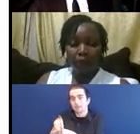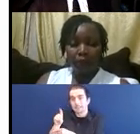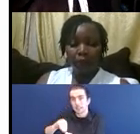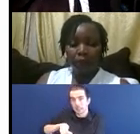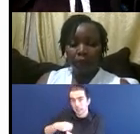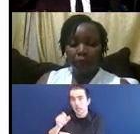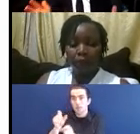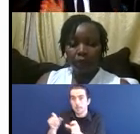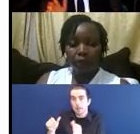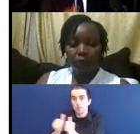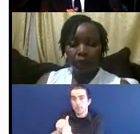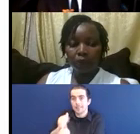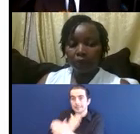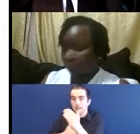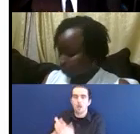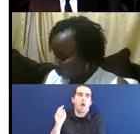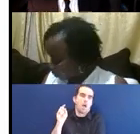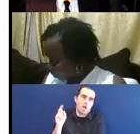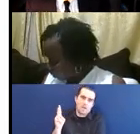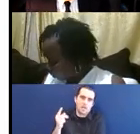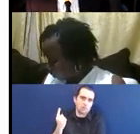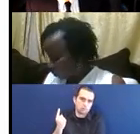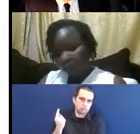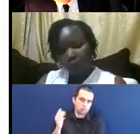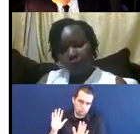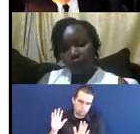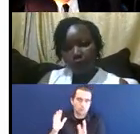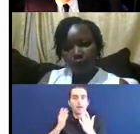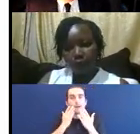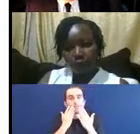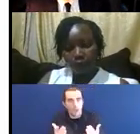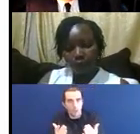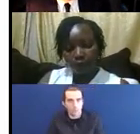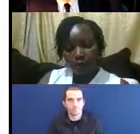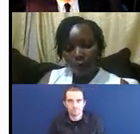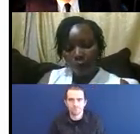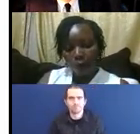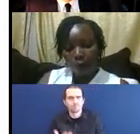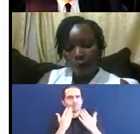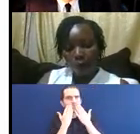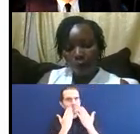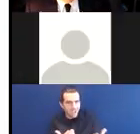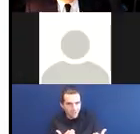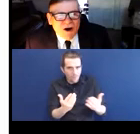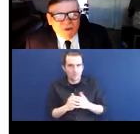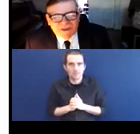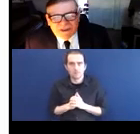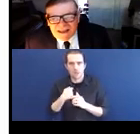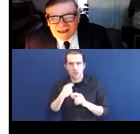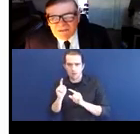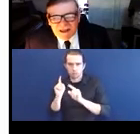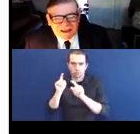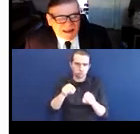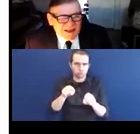bit. So we saw a film in the presentation about the so-called vicious circle of poverty